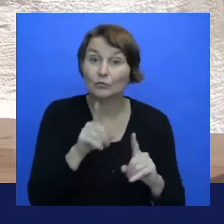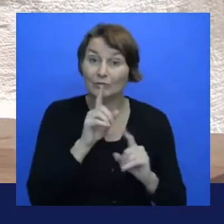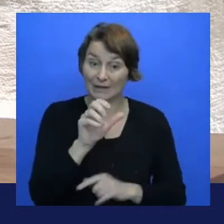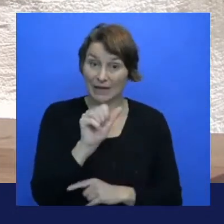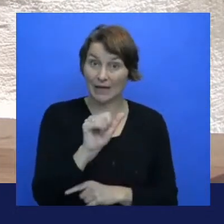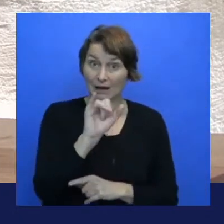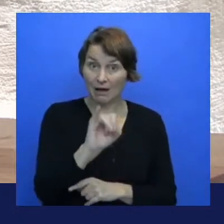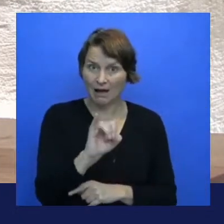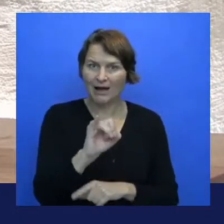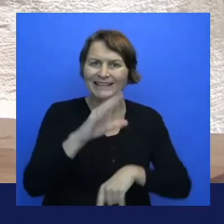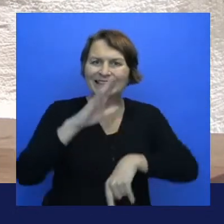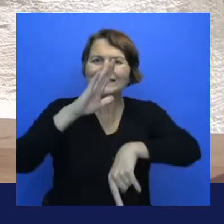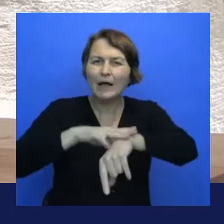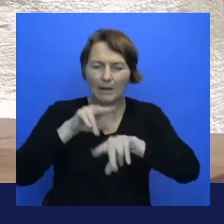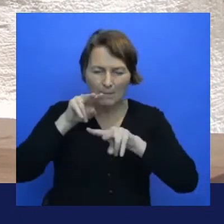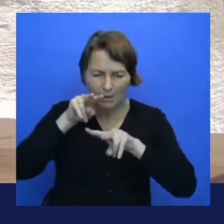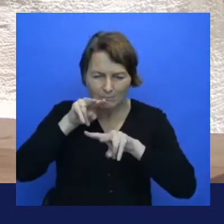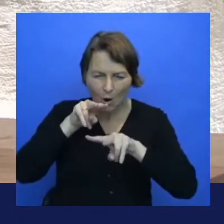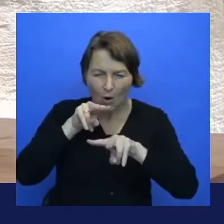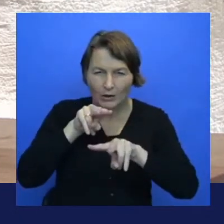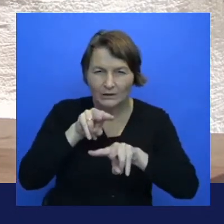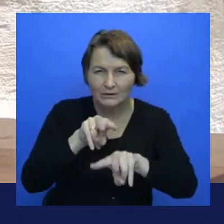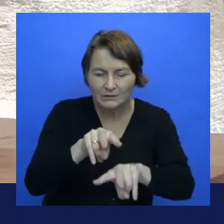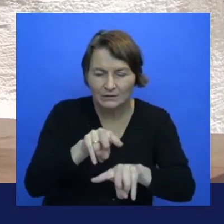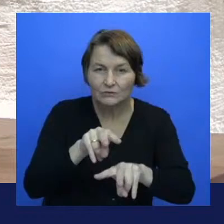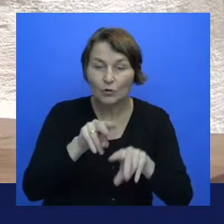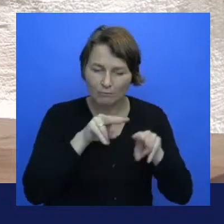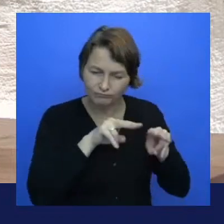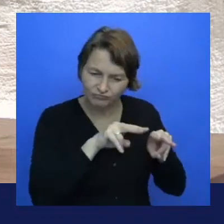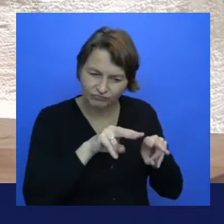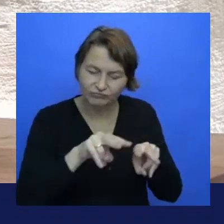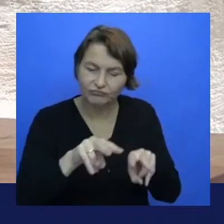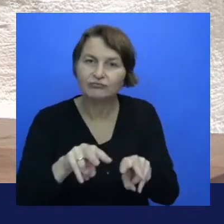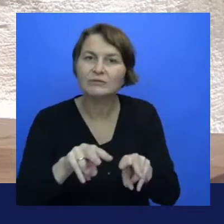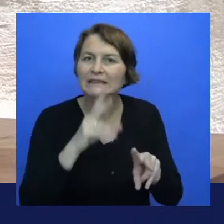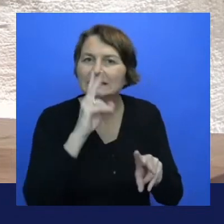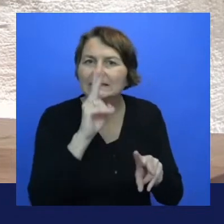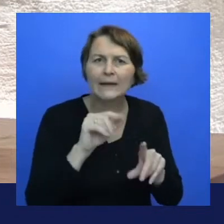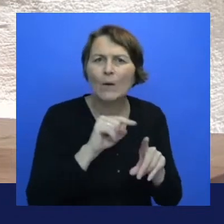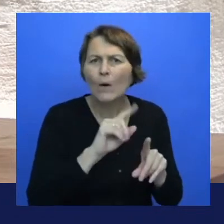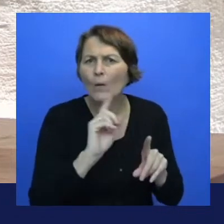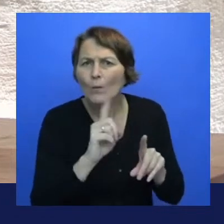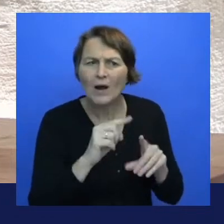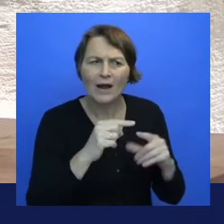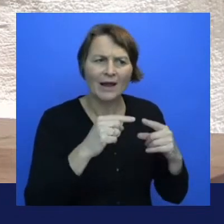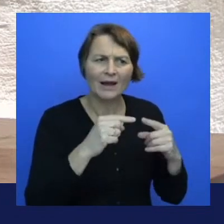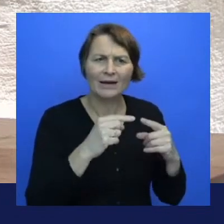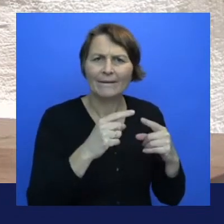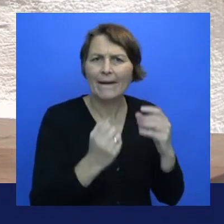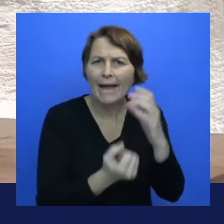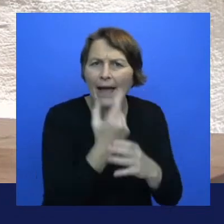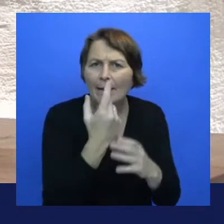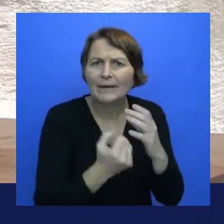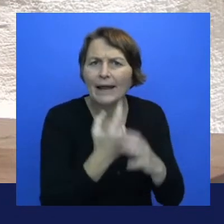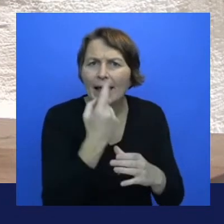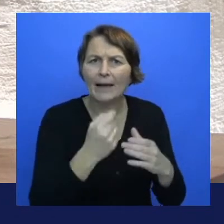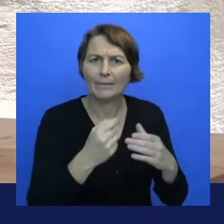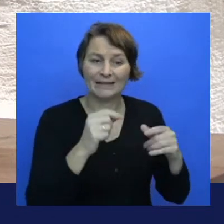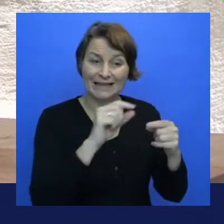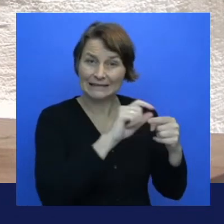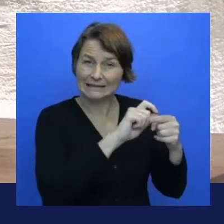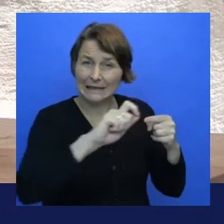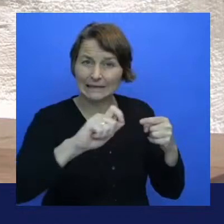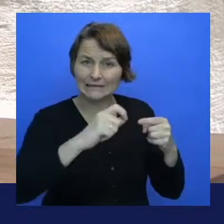all of your data streams. And so from that monitoring, we'll show you the anomalous points, and you can get alerting and root cause analysis in real